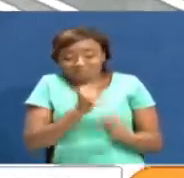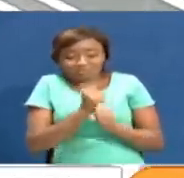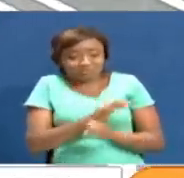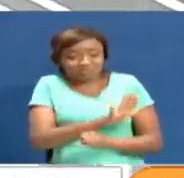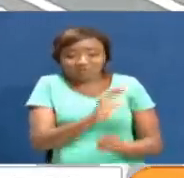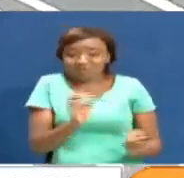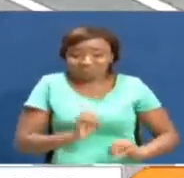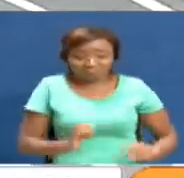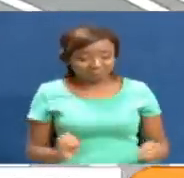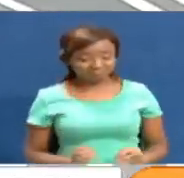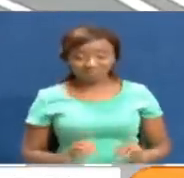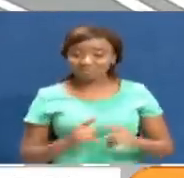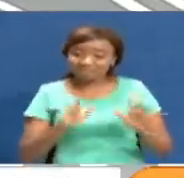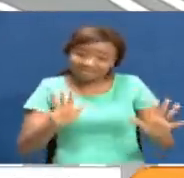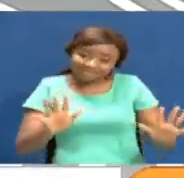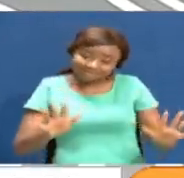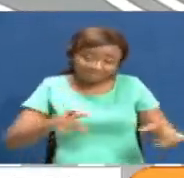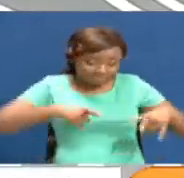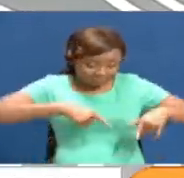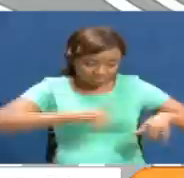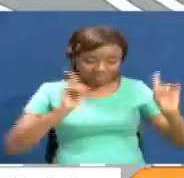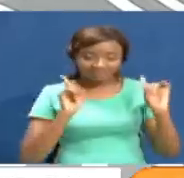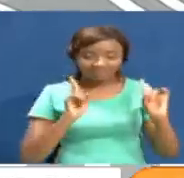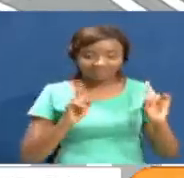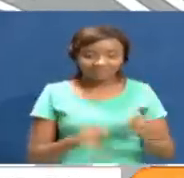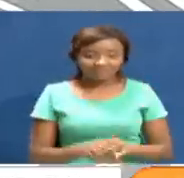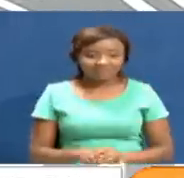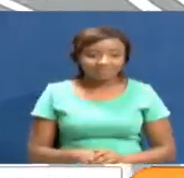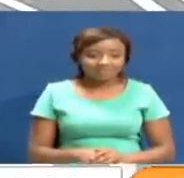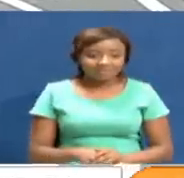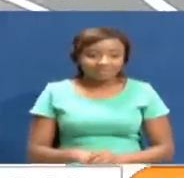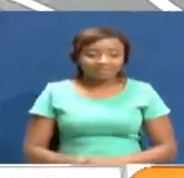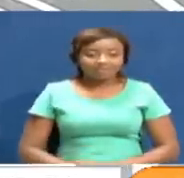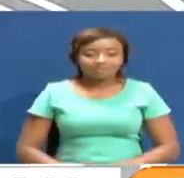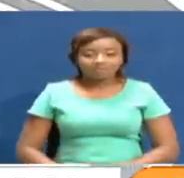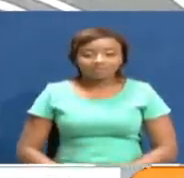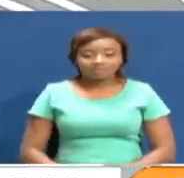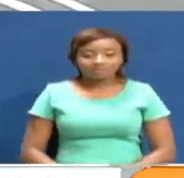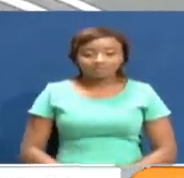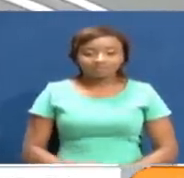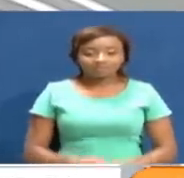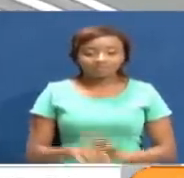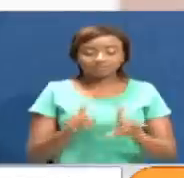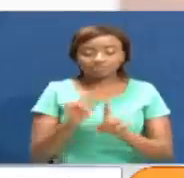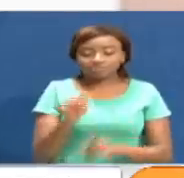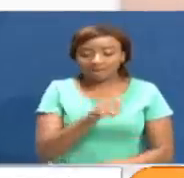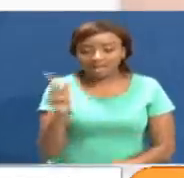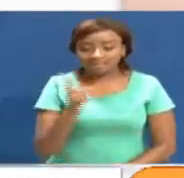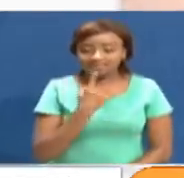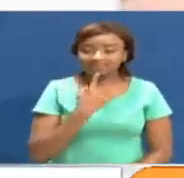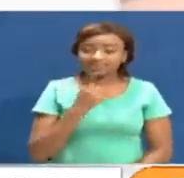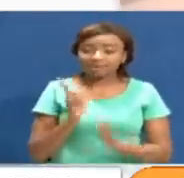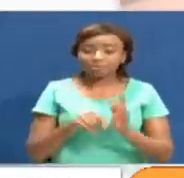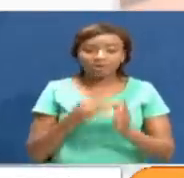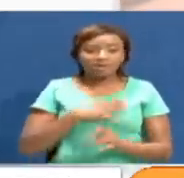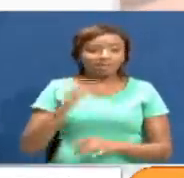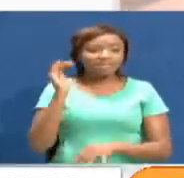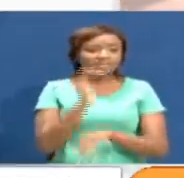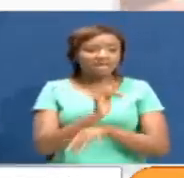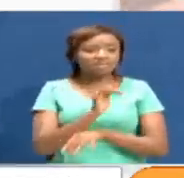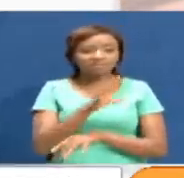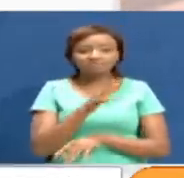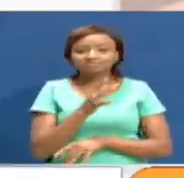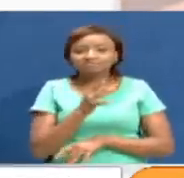you. But you know, Kazi Kwako, bro. Yes. Dennis Yeager on Twitter, these tweets are coming in crazy. It's madness here. Dennis Yeager says, kindly ask